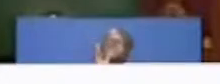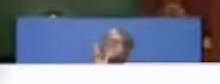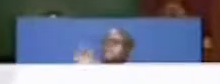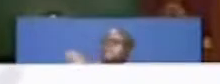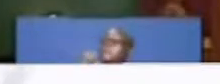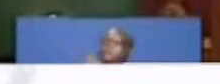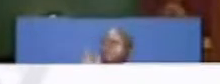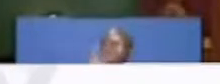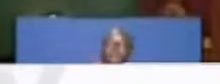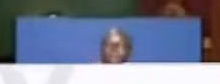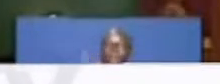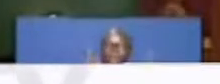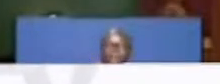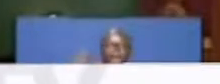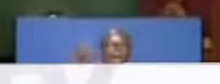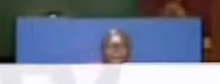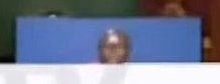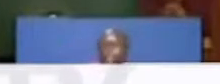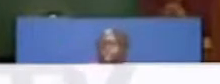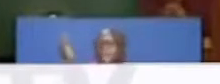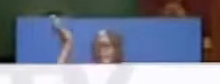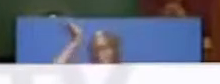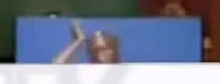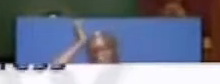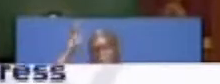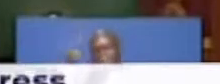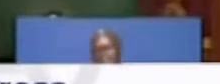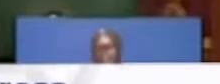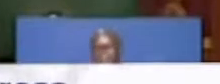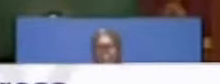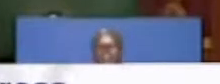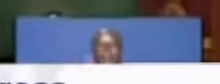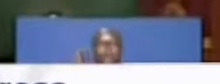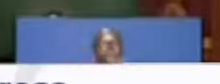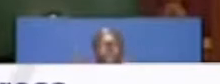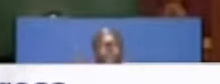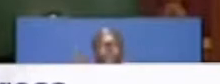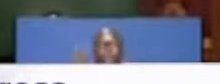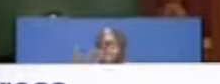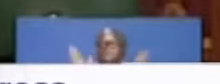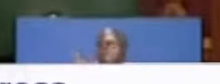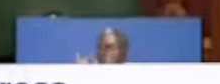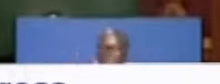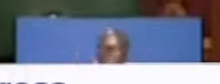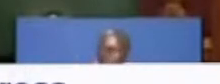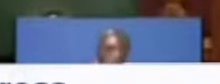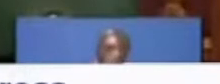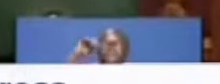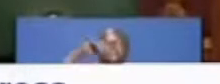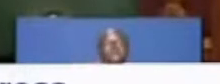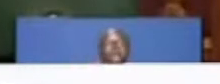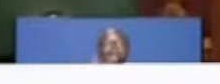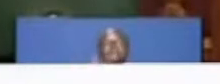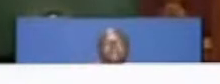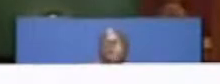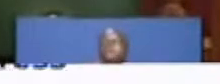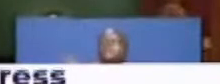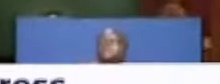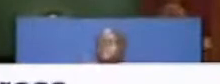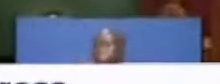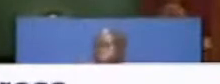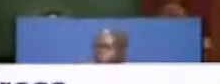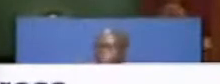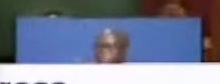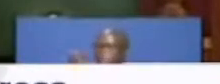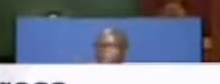to Mau Summit are also at an advanced stage. And once completed, it will take 45 minutes to drive from